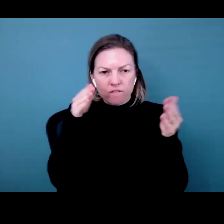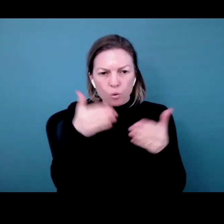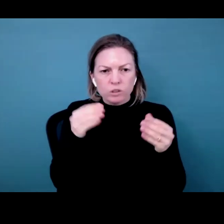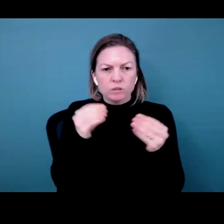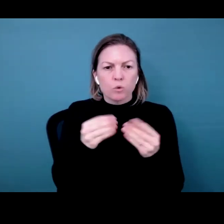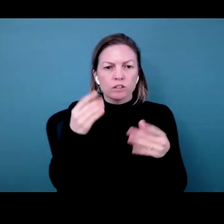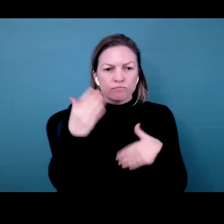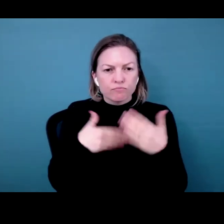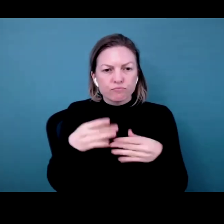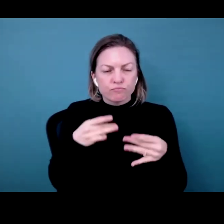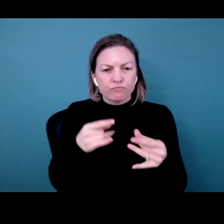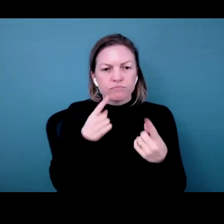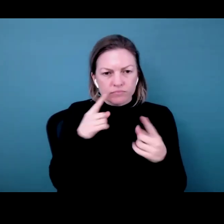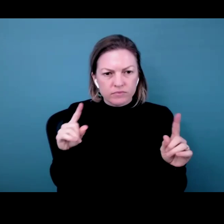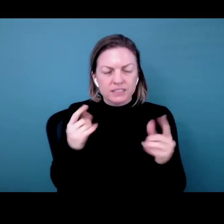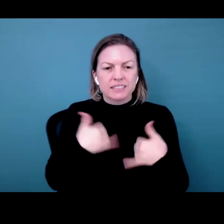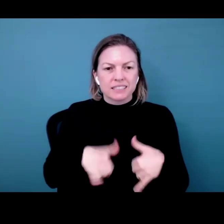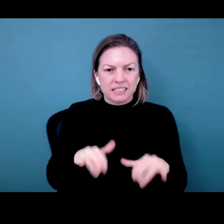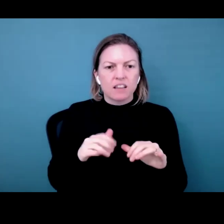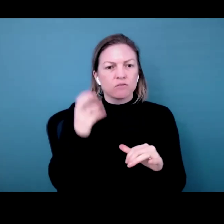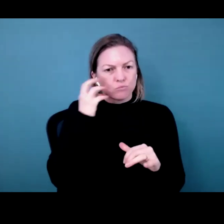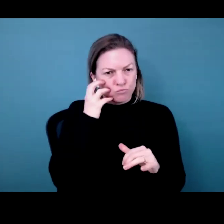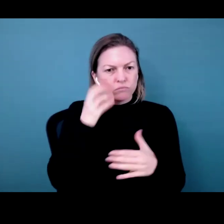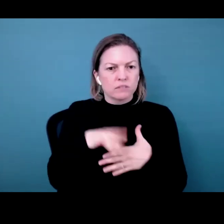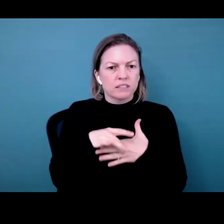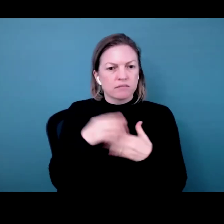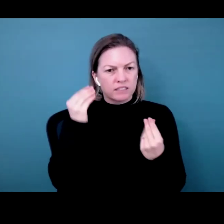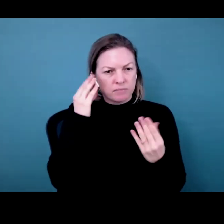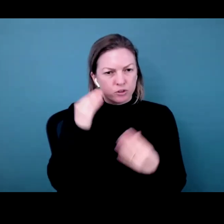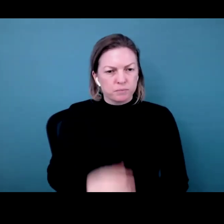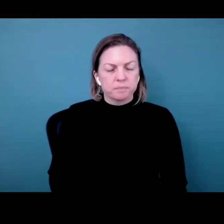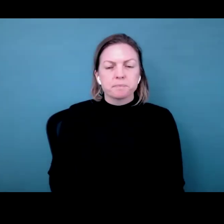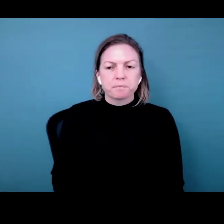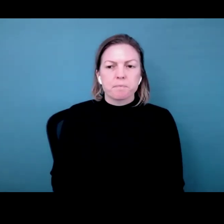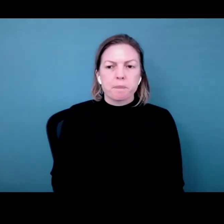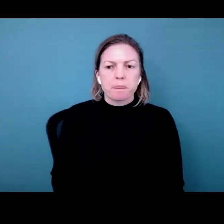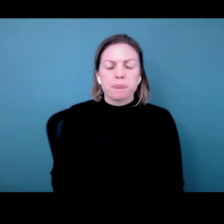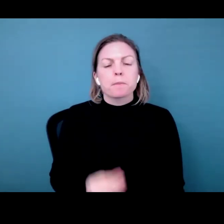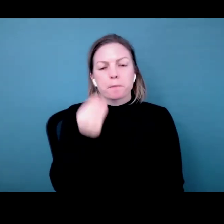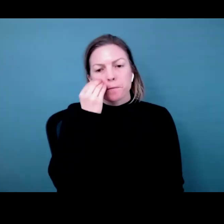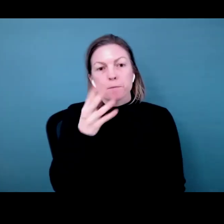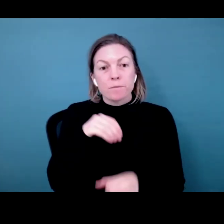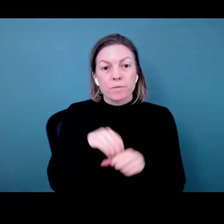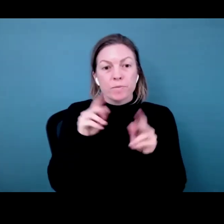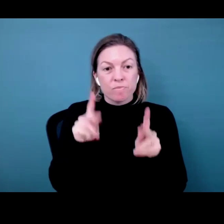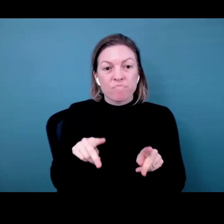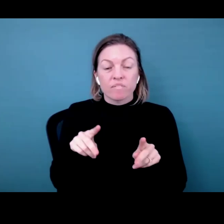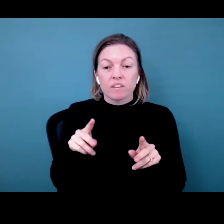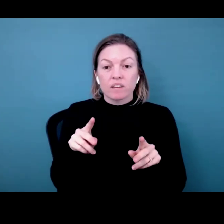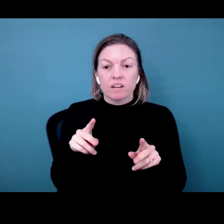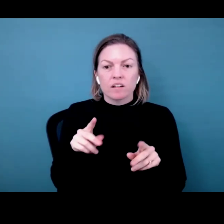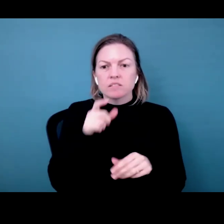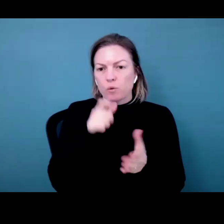while ensuring robust discussion. Just a note, in-person attendance is